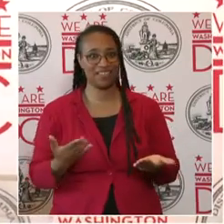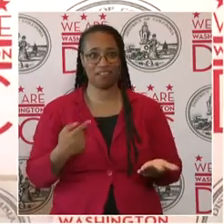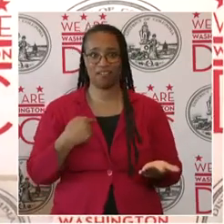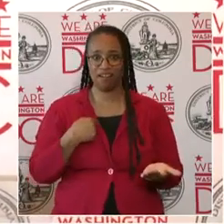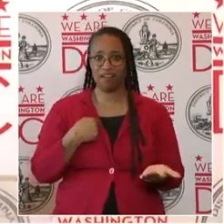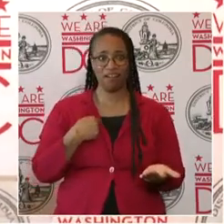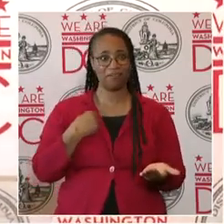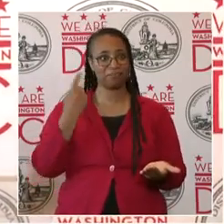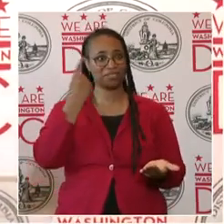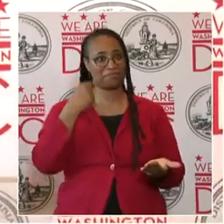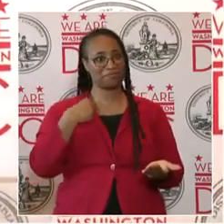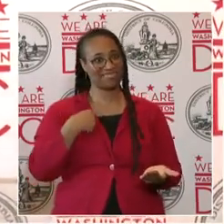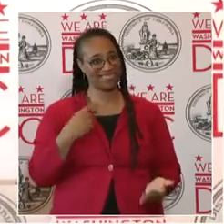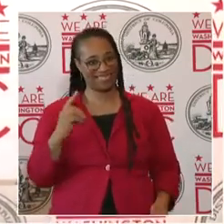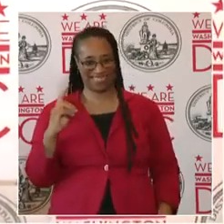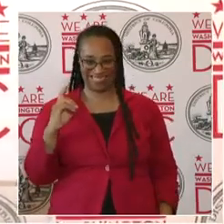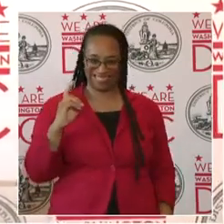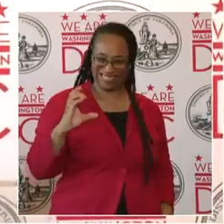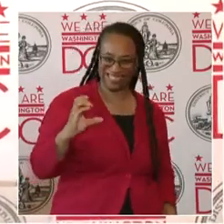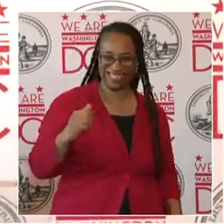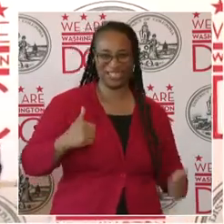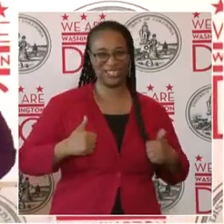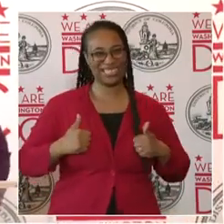Washingtonian by adoption.